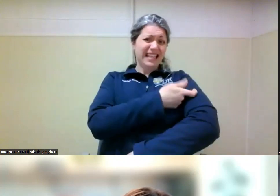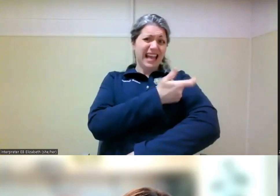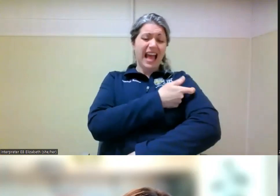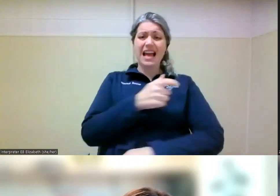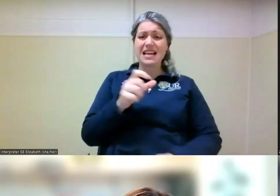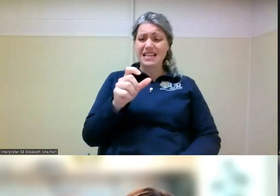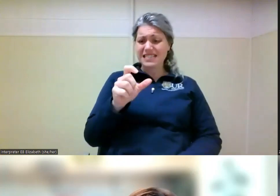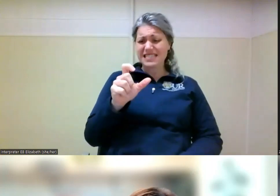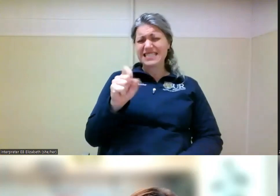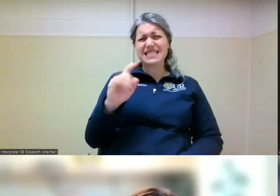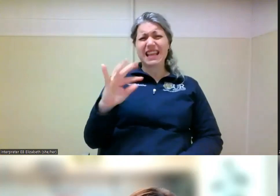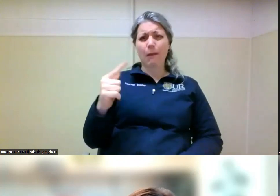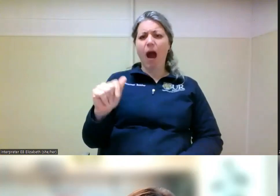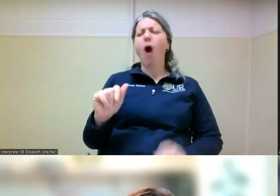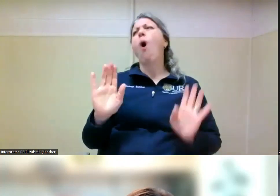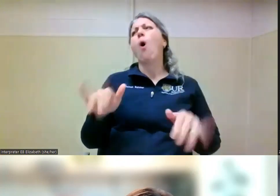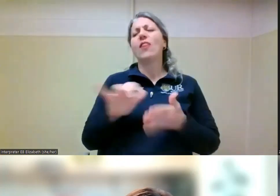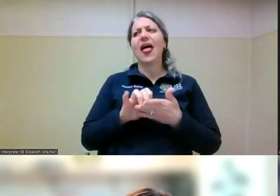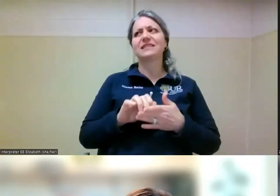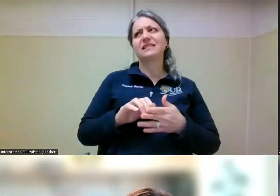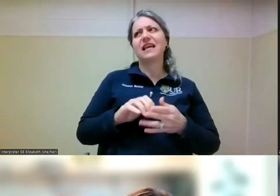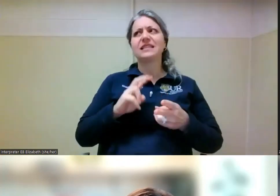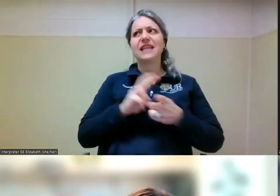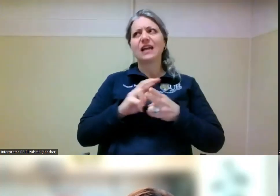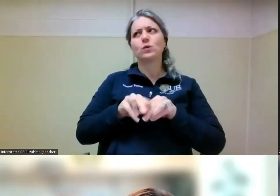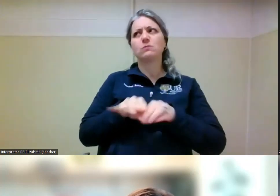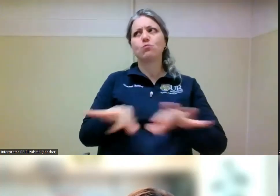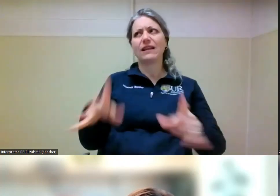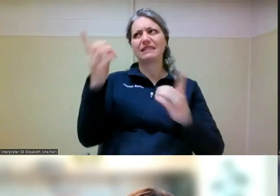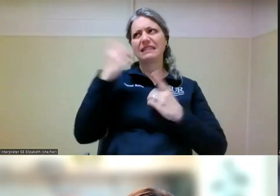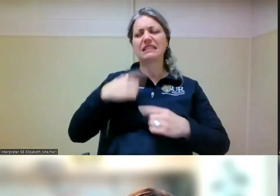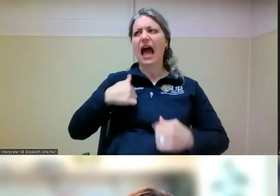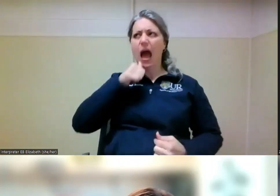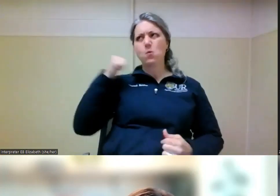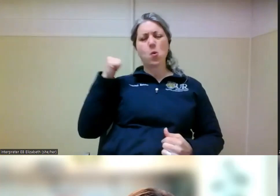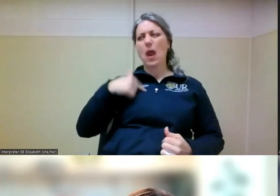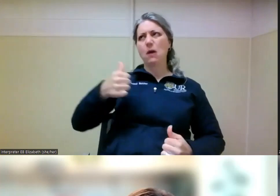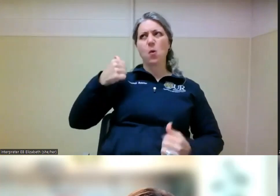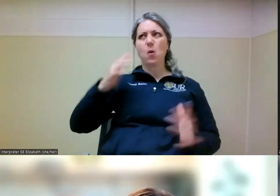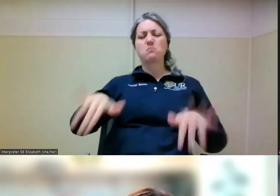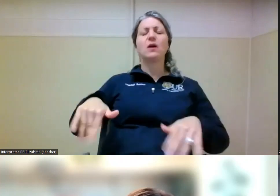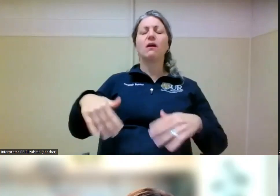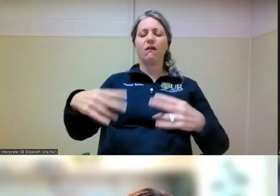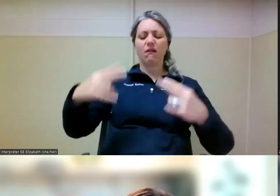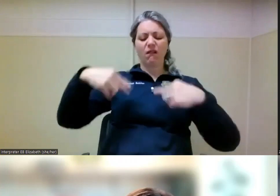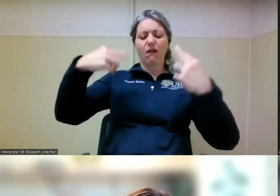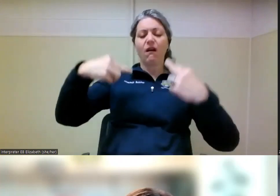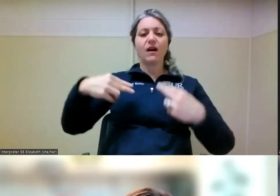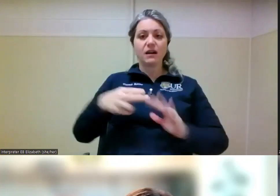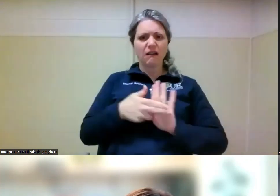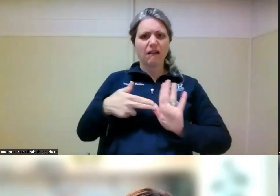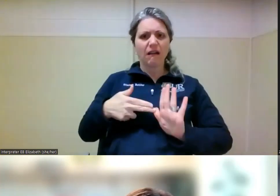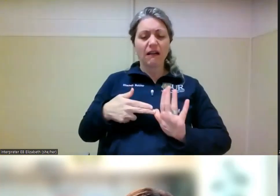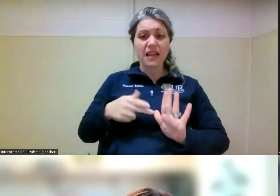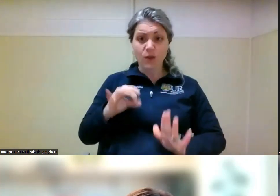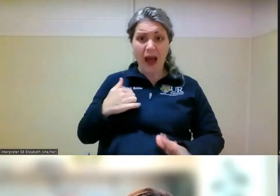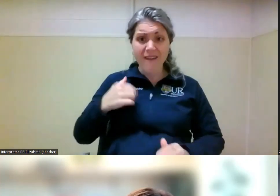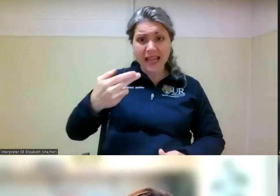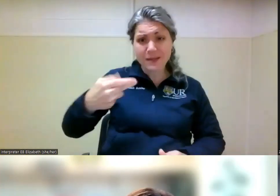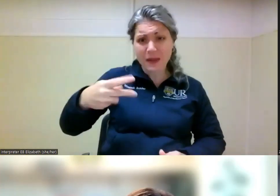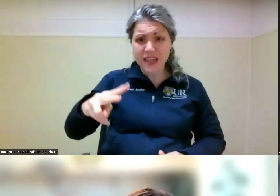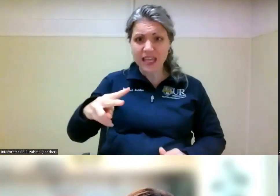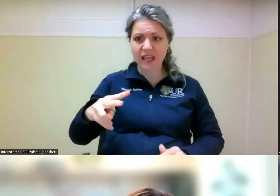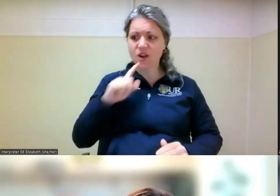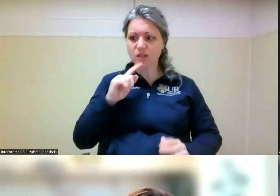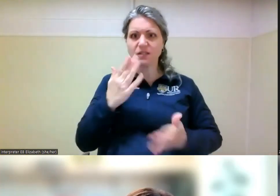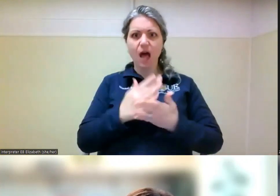HPV that is a sexually transmitted disease, and that if you have HPV, it's somehow bad.